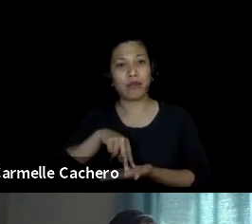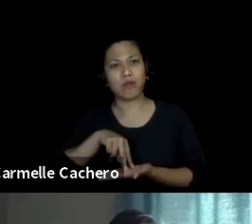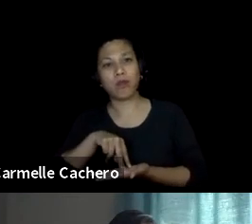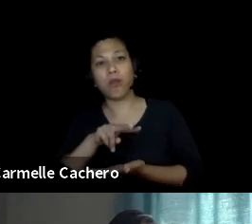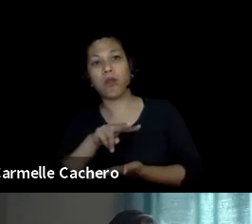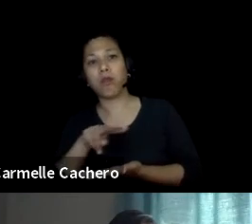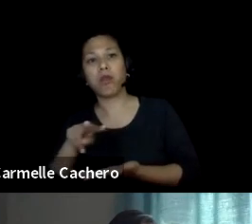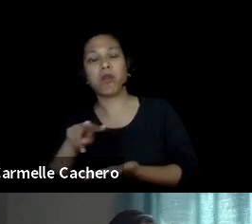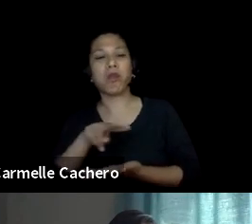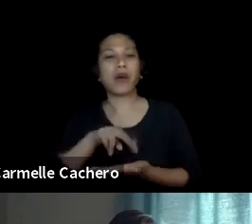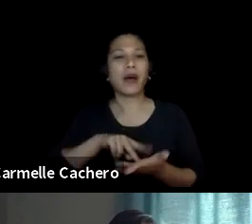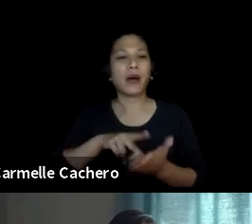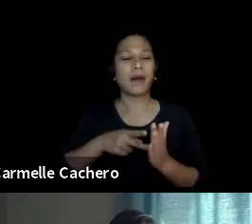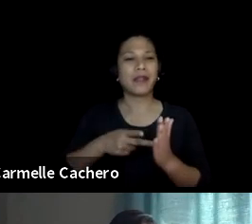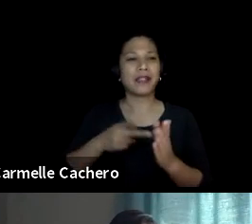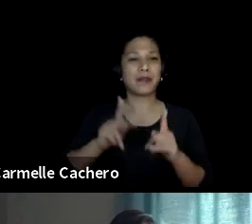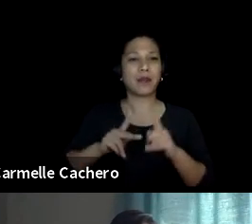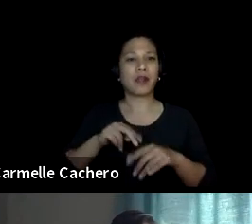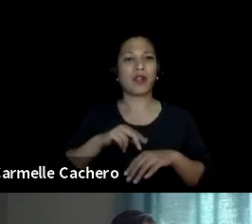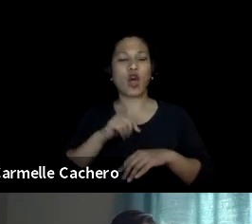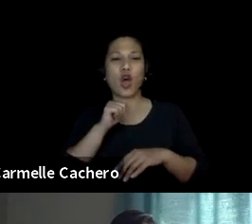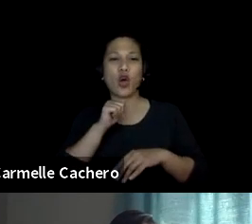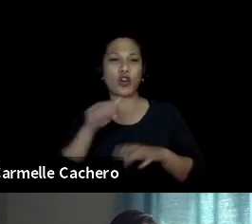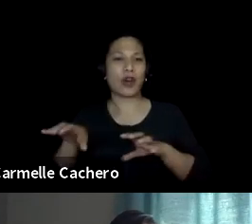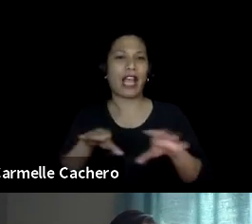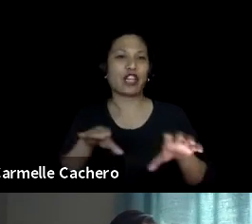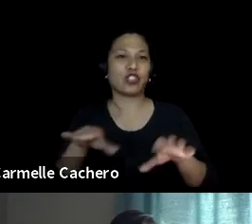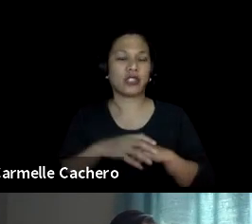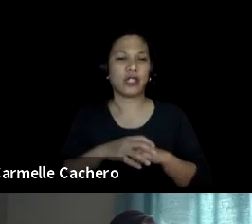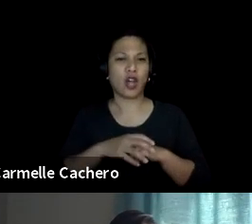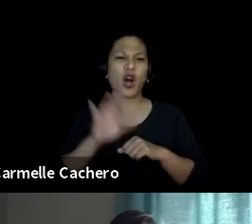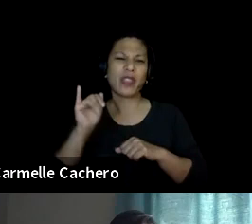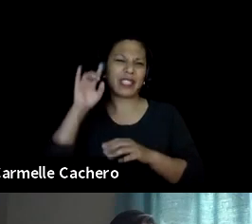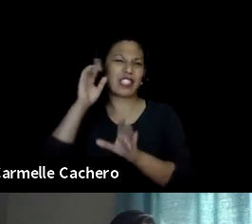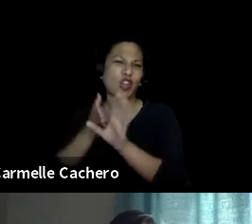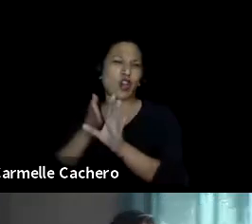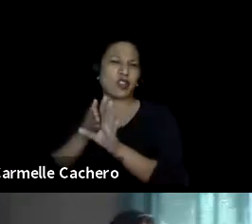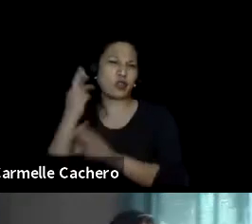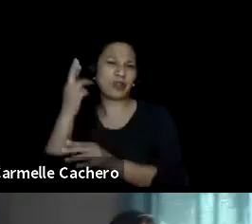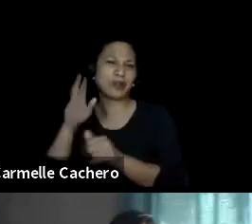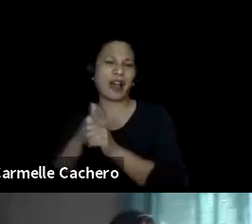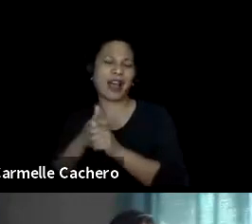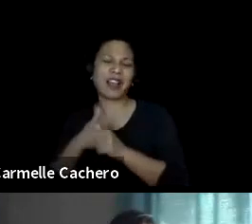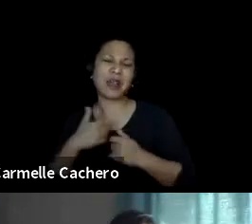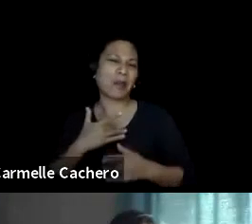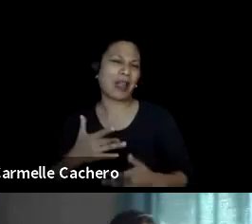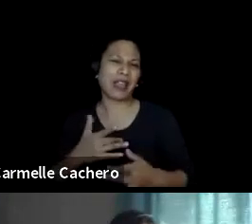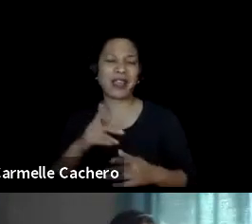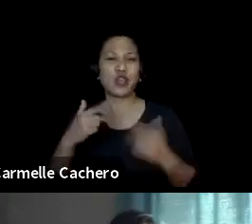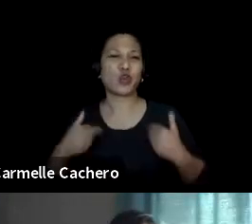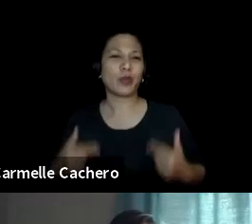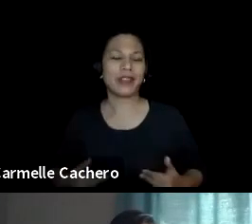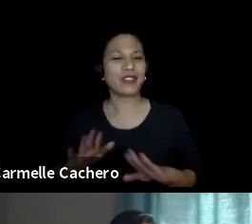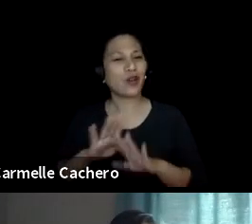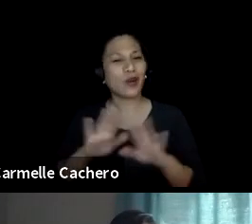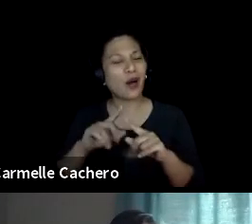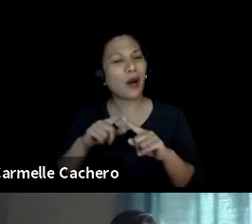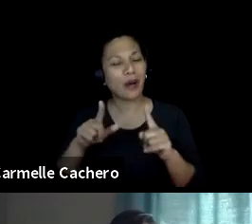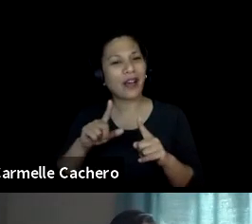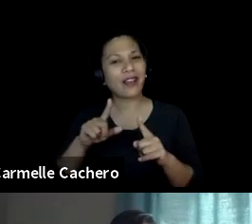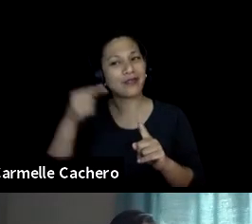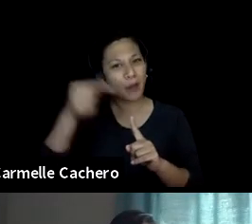like inaction and say like, well, it's part of psychology, so it's okay that I do this. And like, it's about intervening.